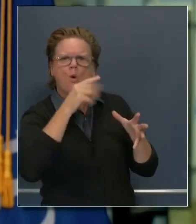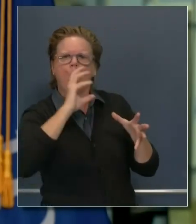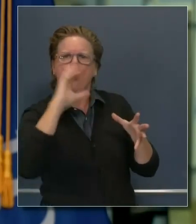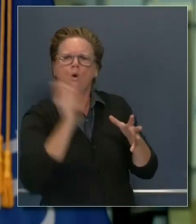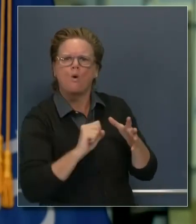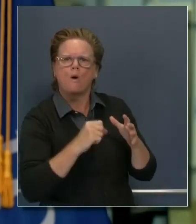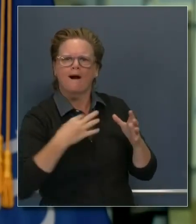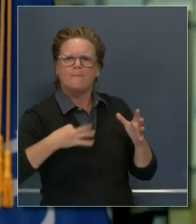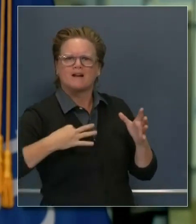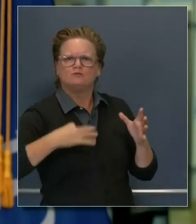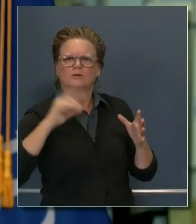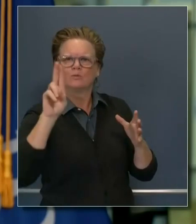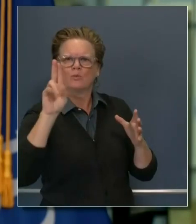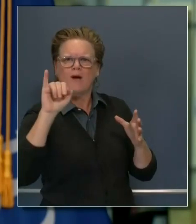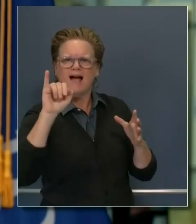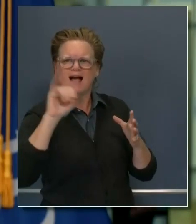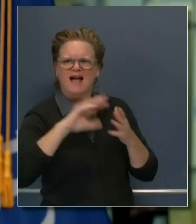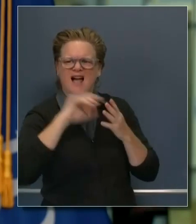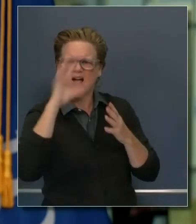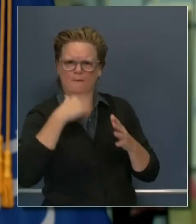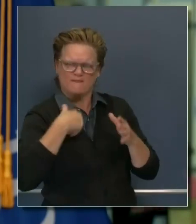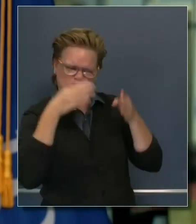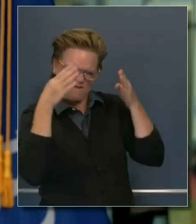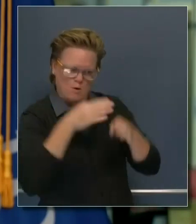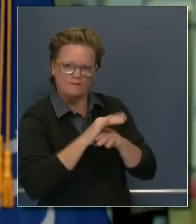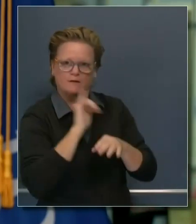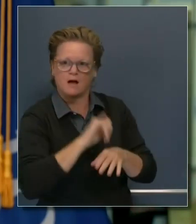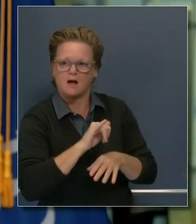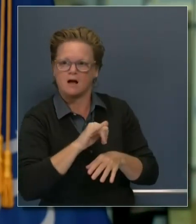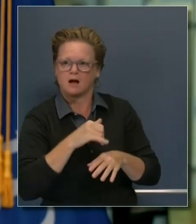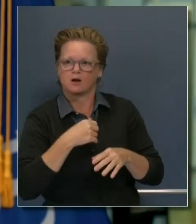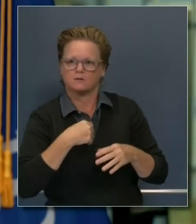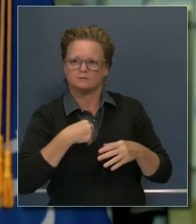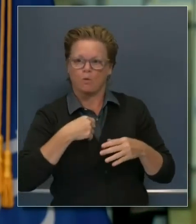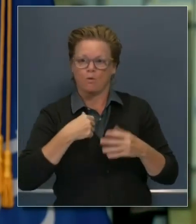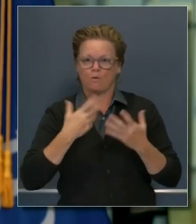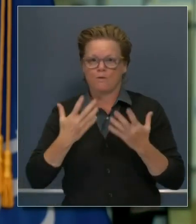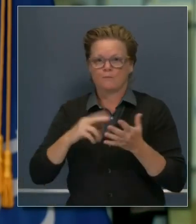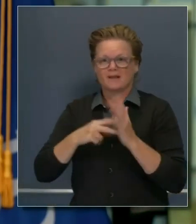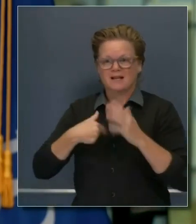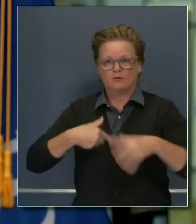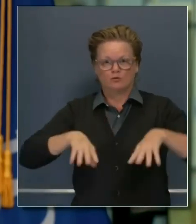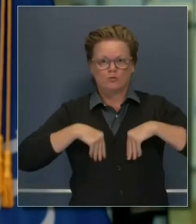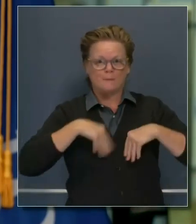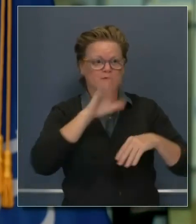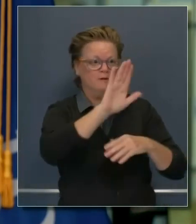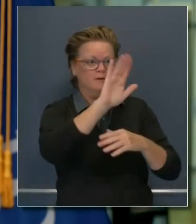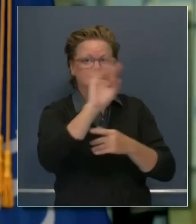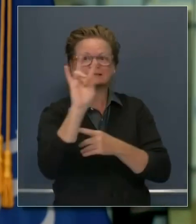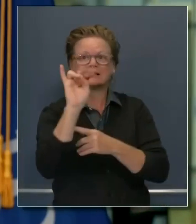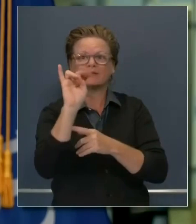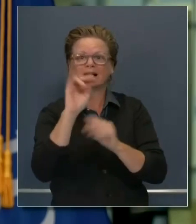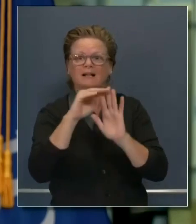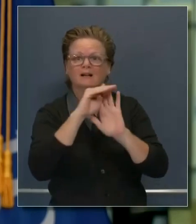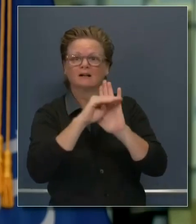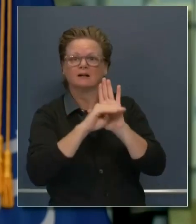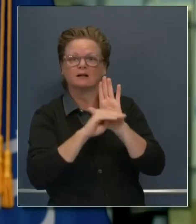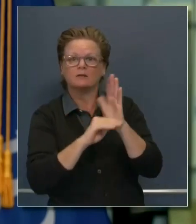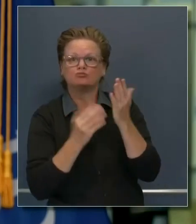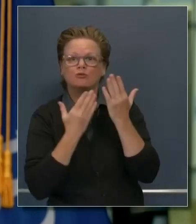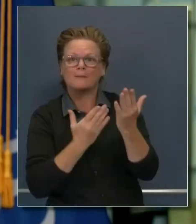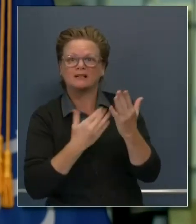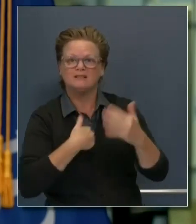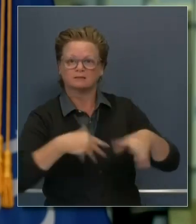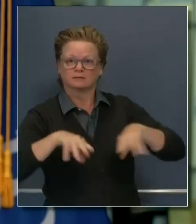additional tools that the strike team brought, will allow us to implement a very good way to manage